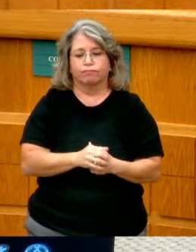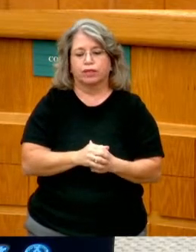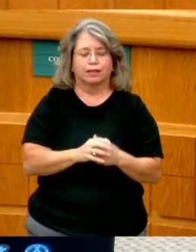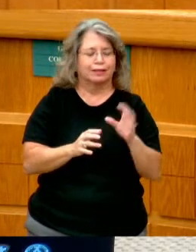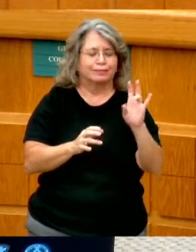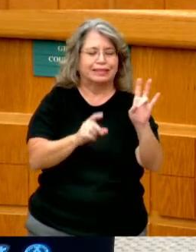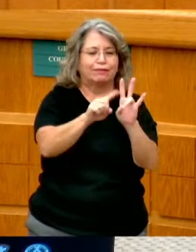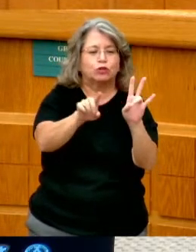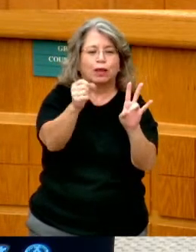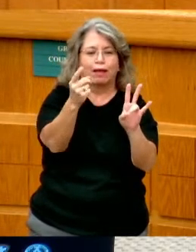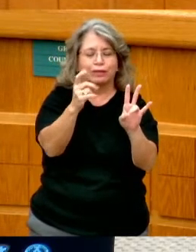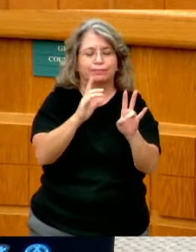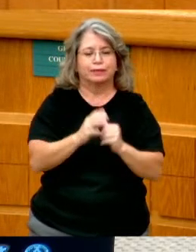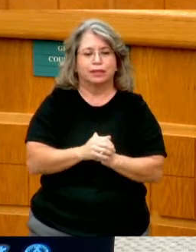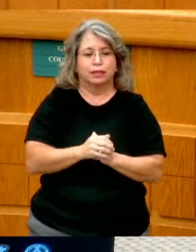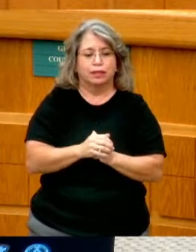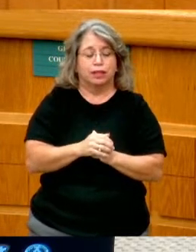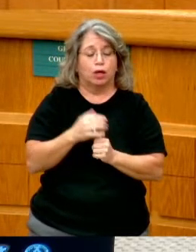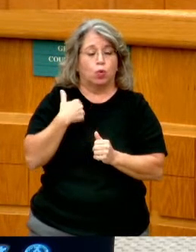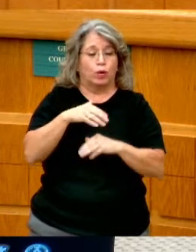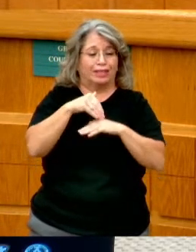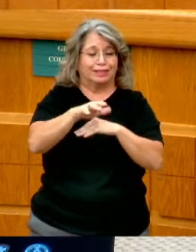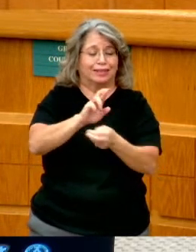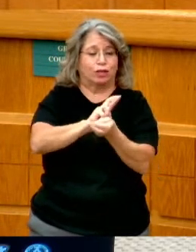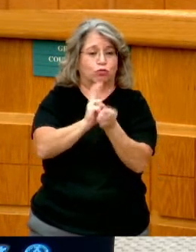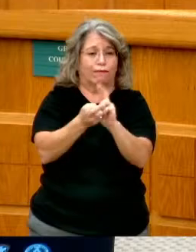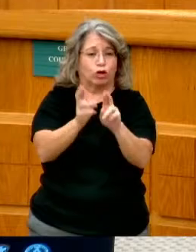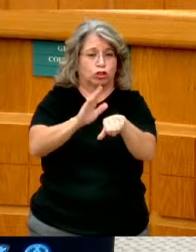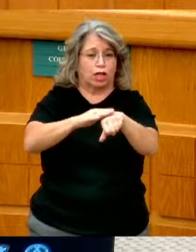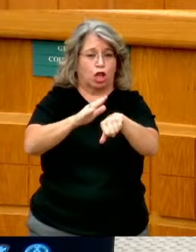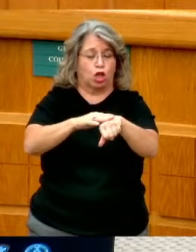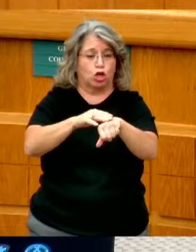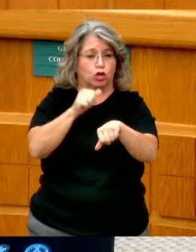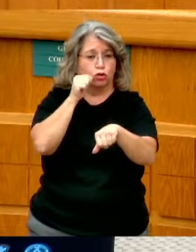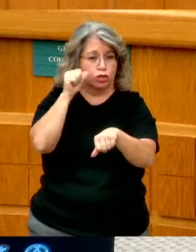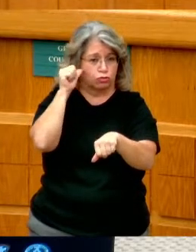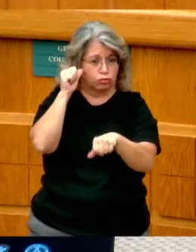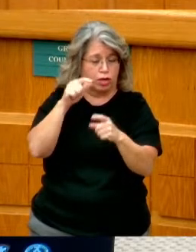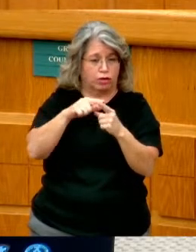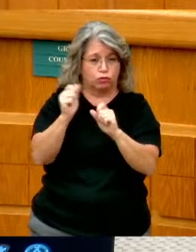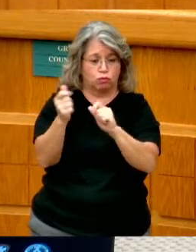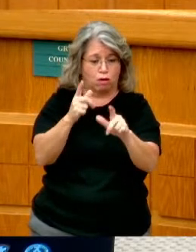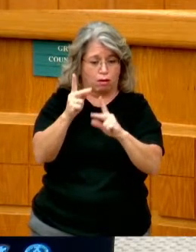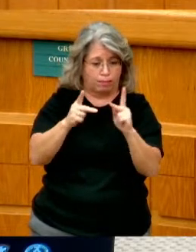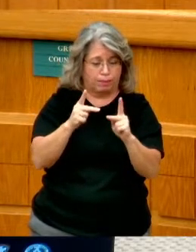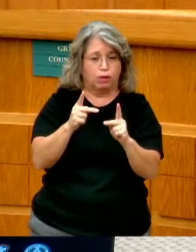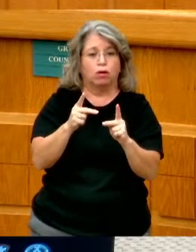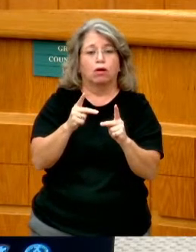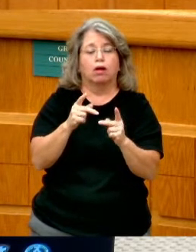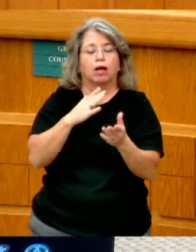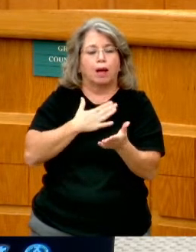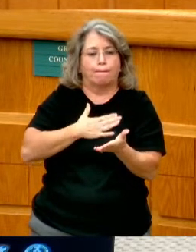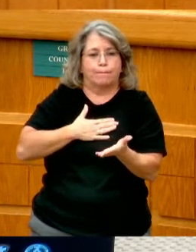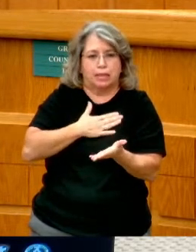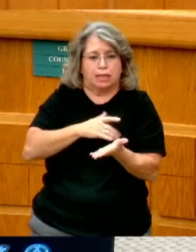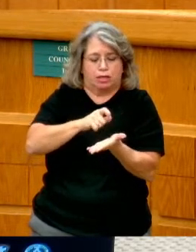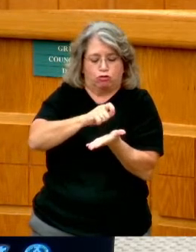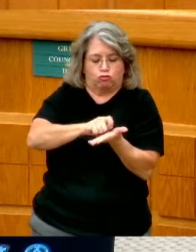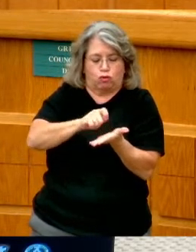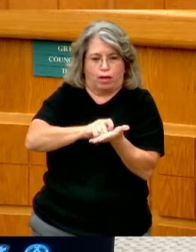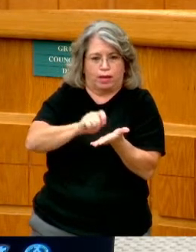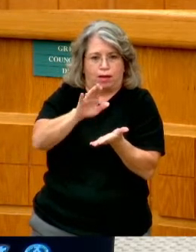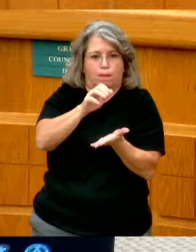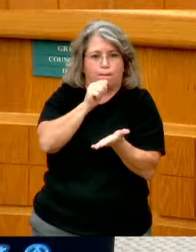to give you your appointment time as well as your password to get into the clinic. Please write your password when you get